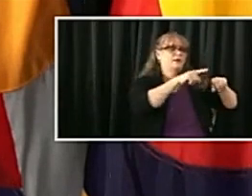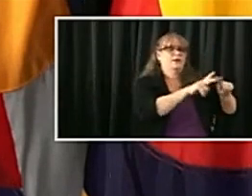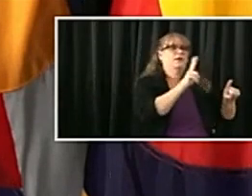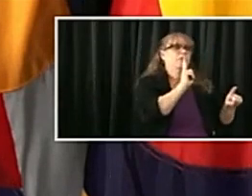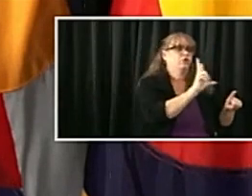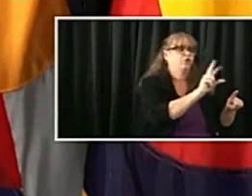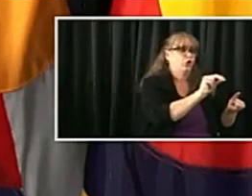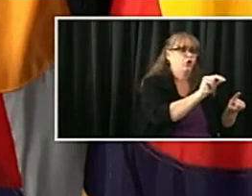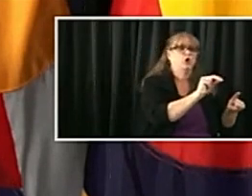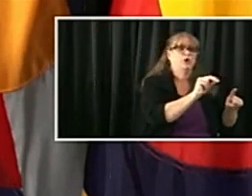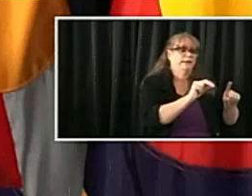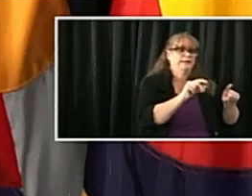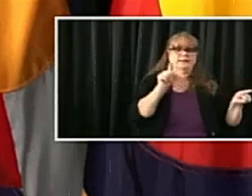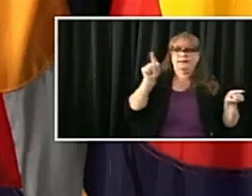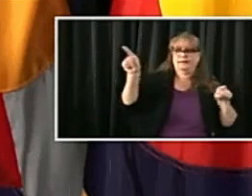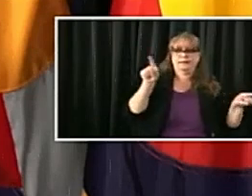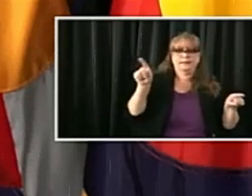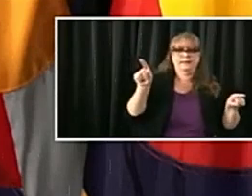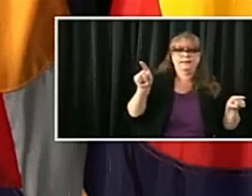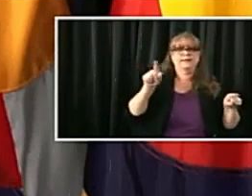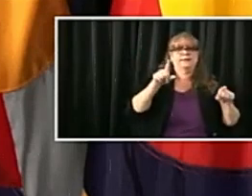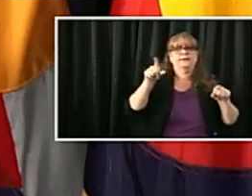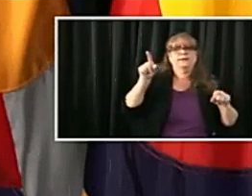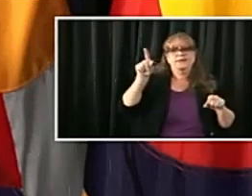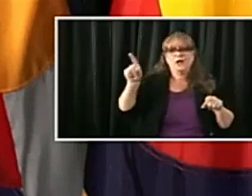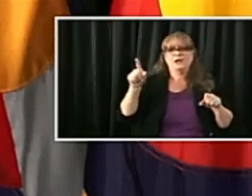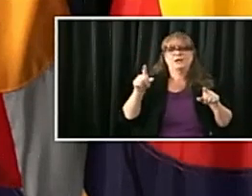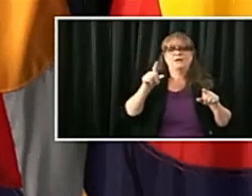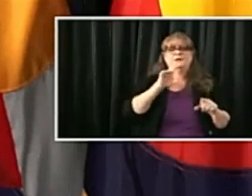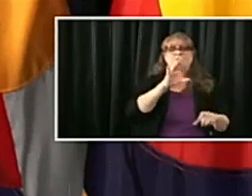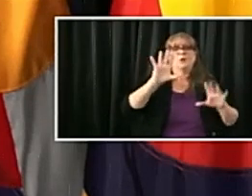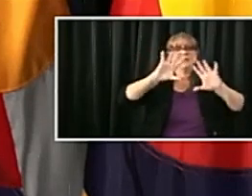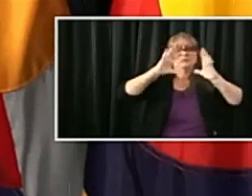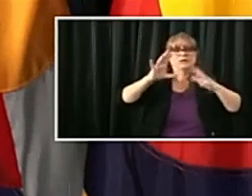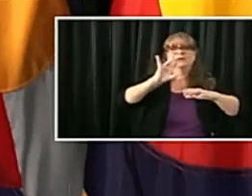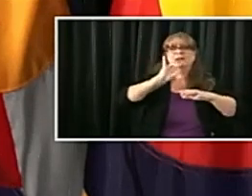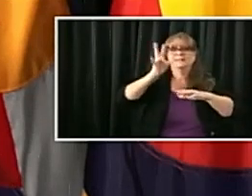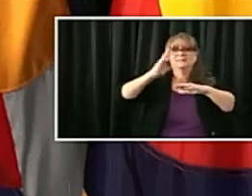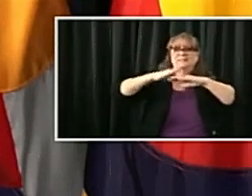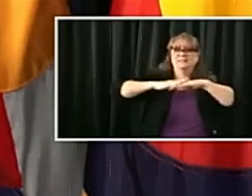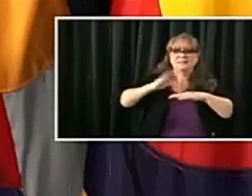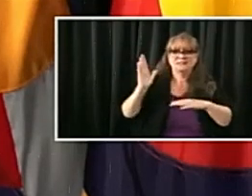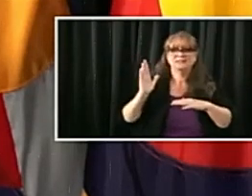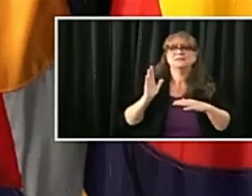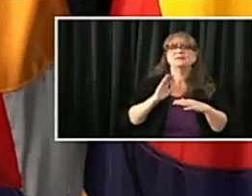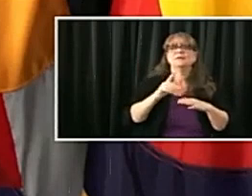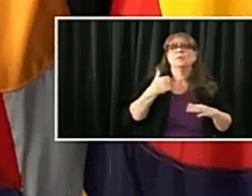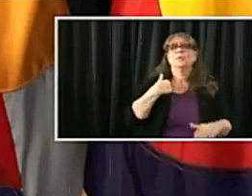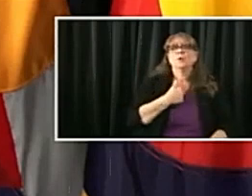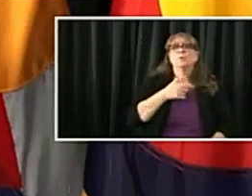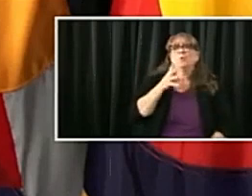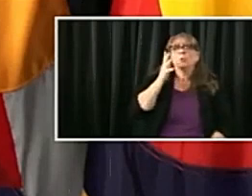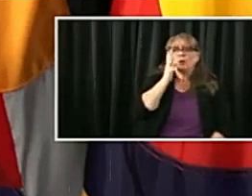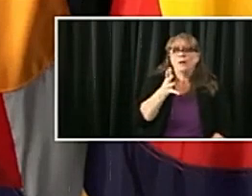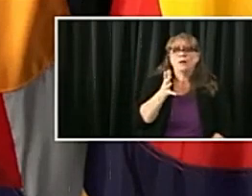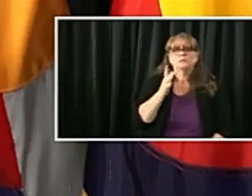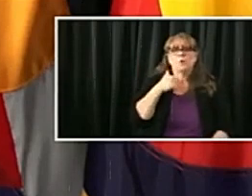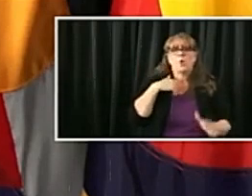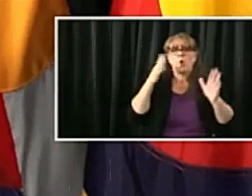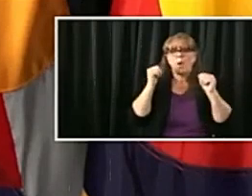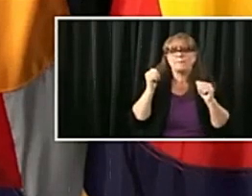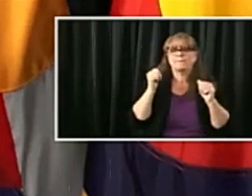of people aged 70 and up to make sure that we get that done, and we will with the first dose in the next few weeks. And then, of course, we'll be adopting